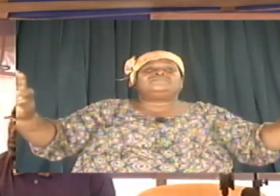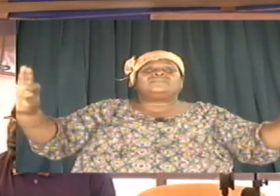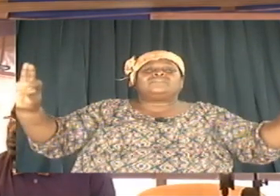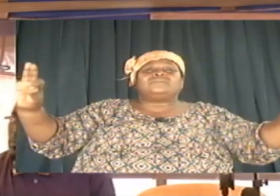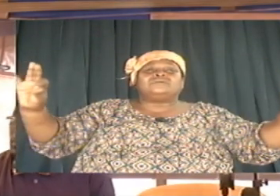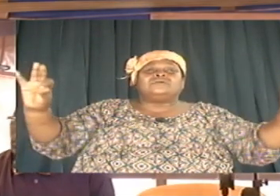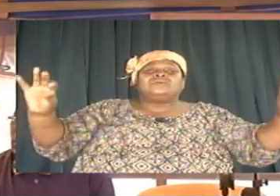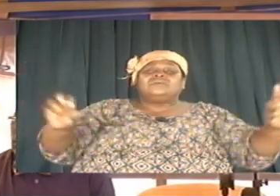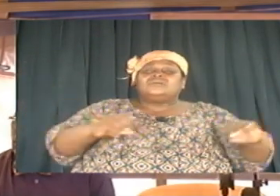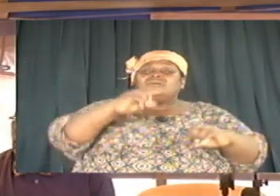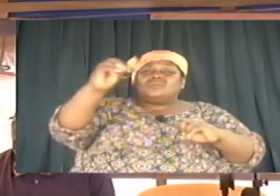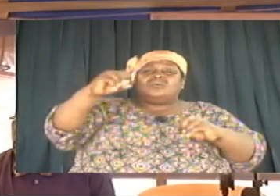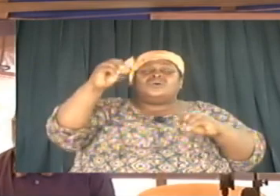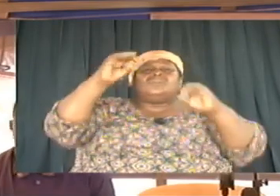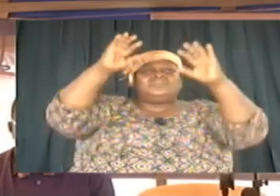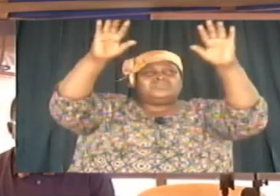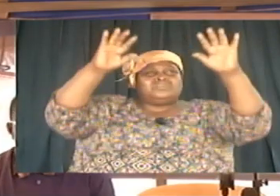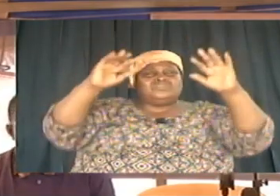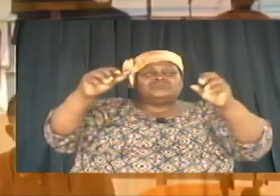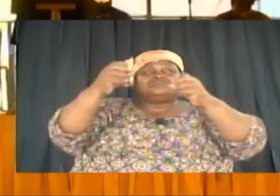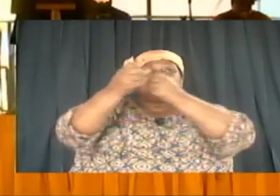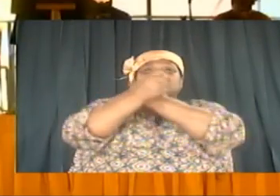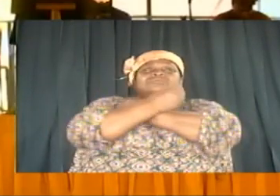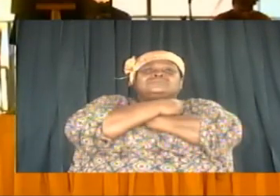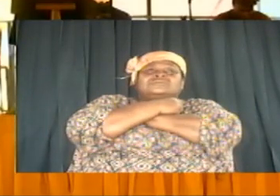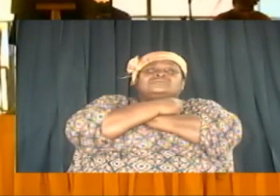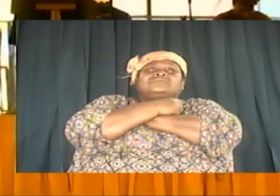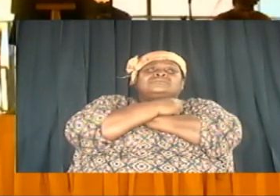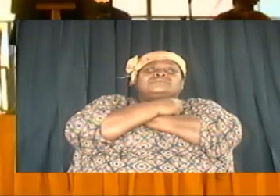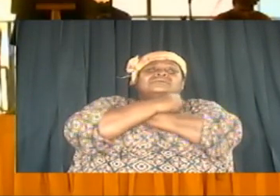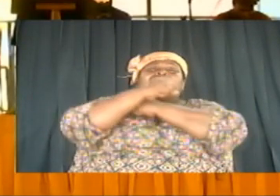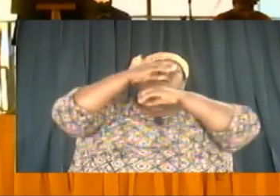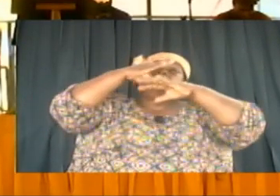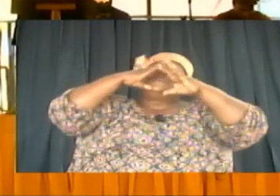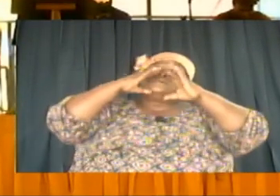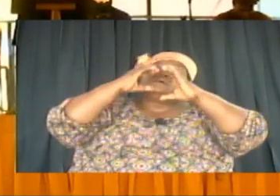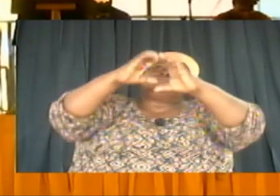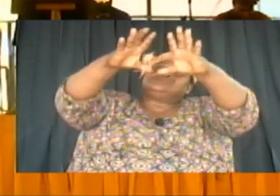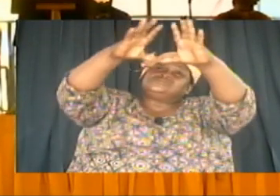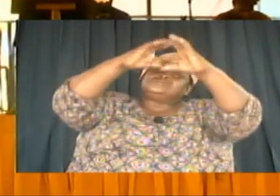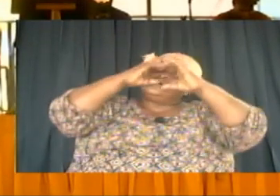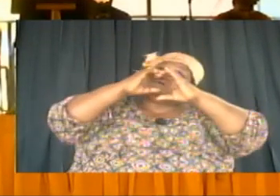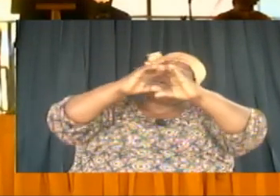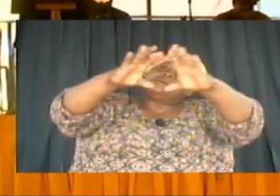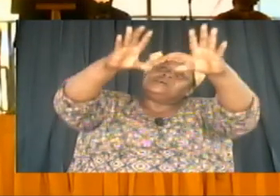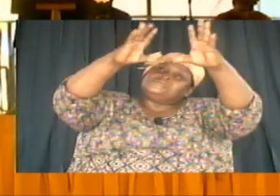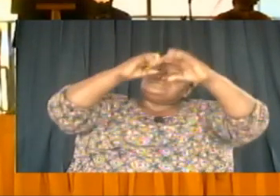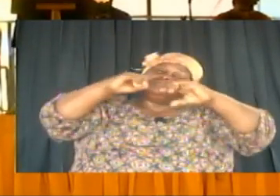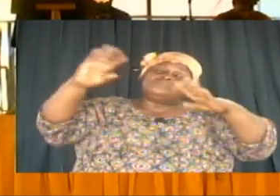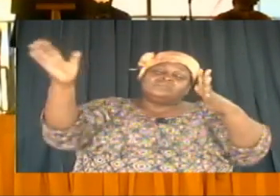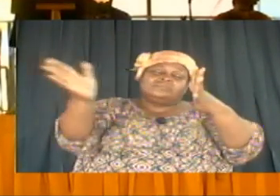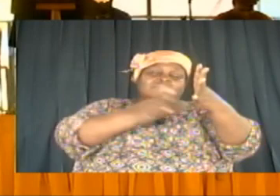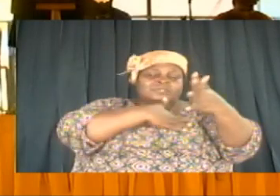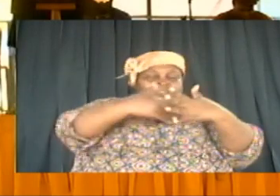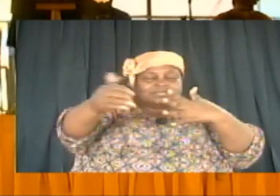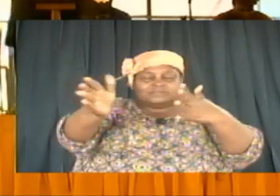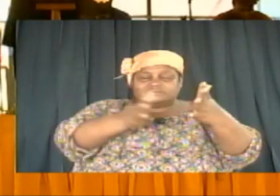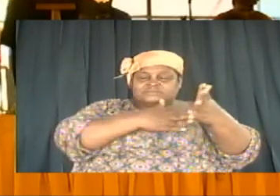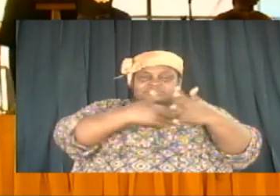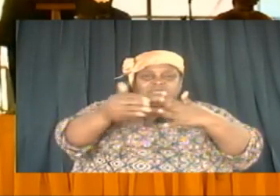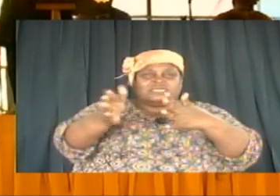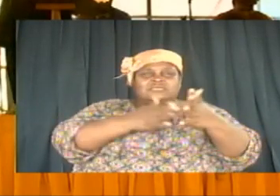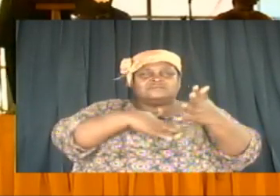Oh, wondrous love, I'll shout and I'll sing.